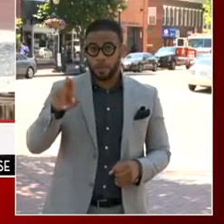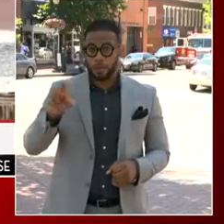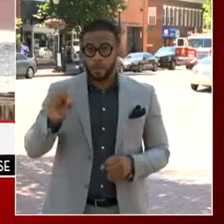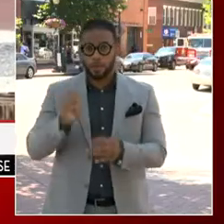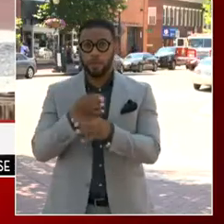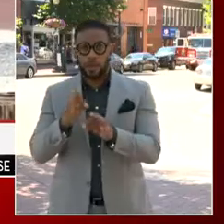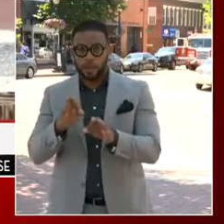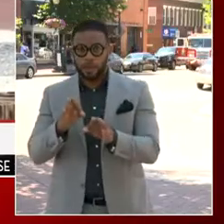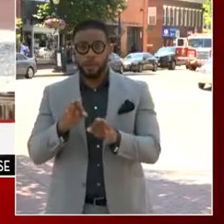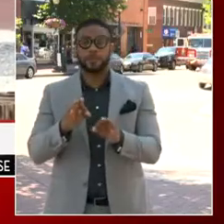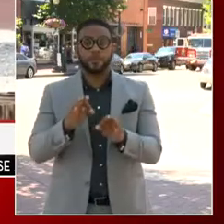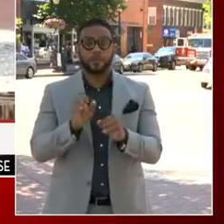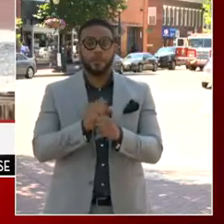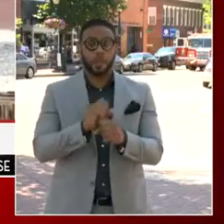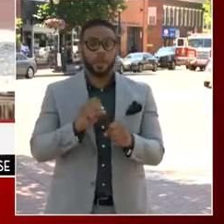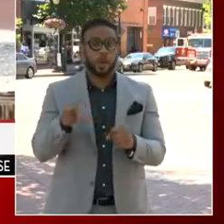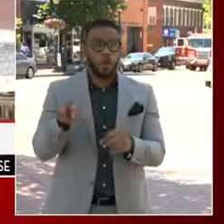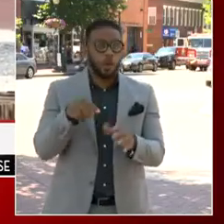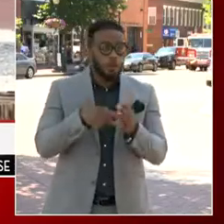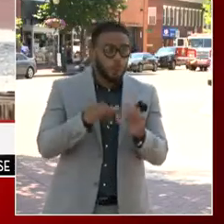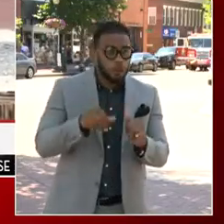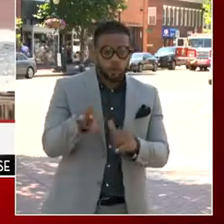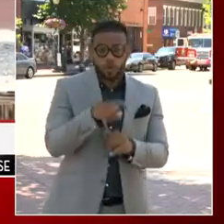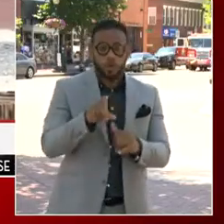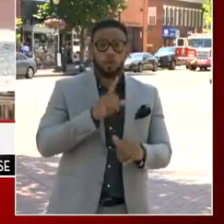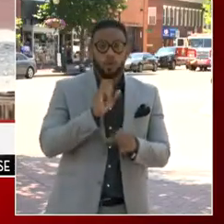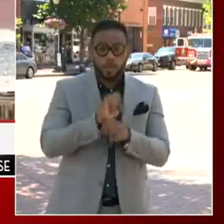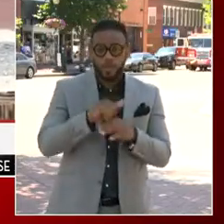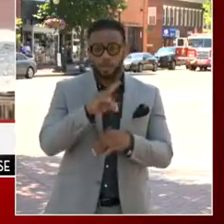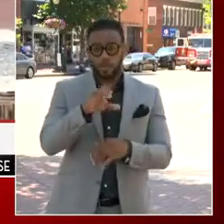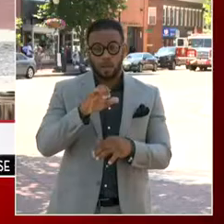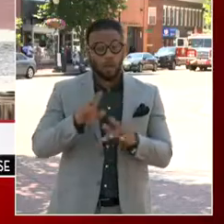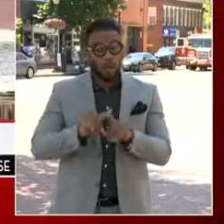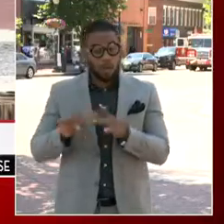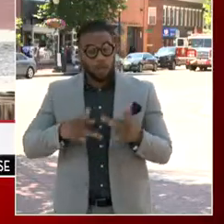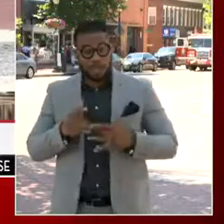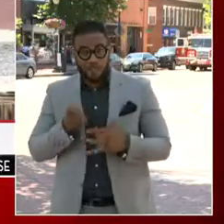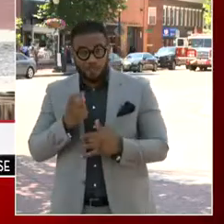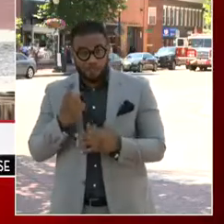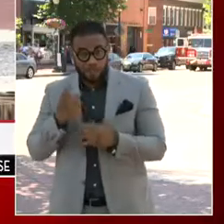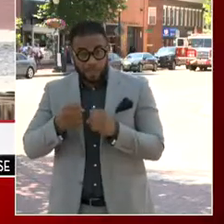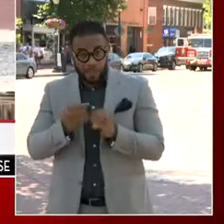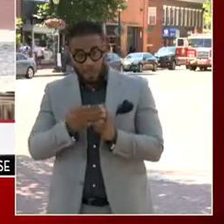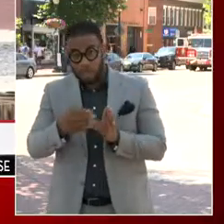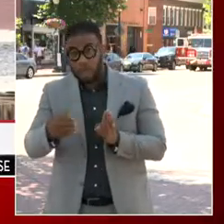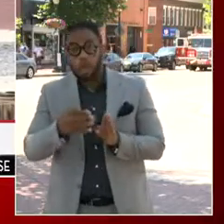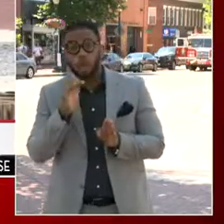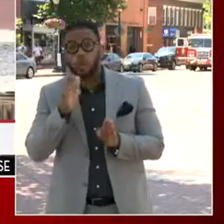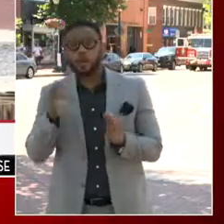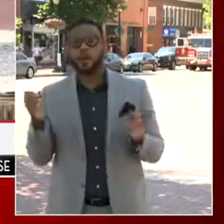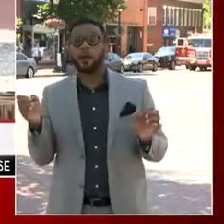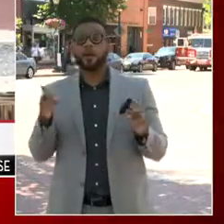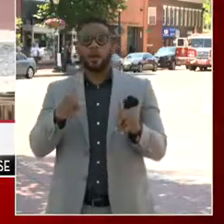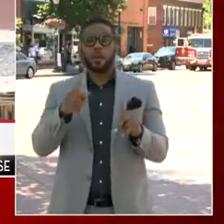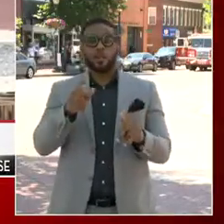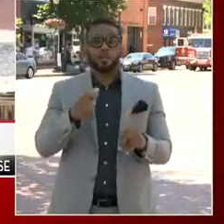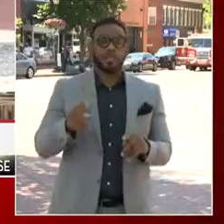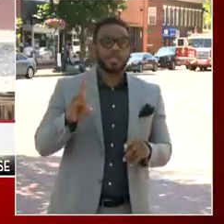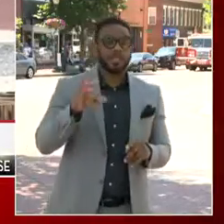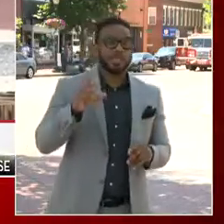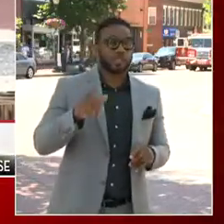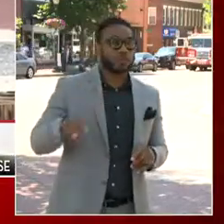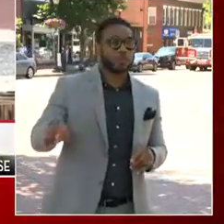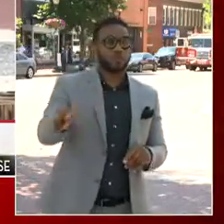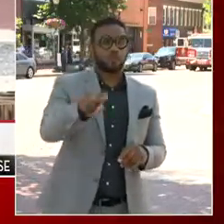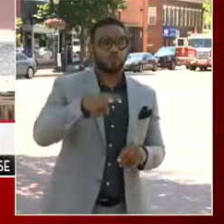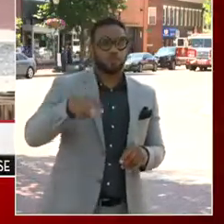affordable transportation a reality in the district. We are also excited that in just a few short years, we will return the circulator, the DC